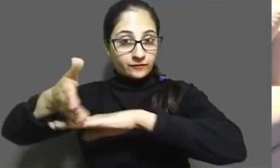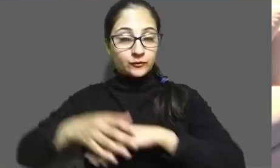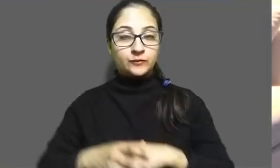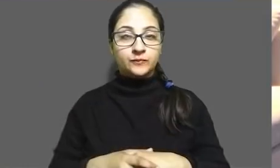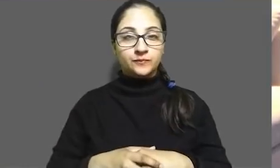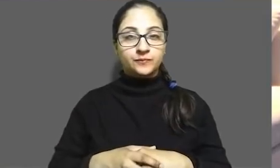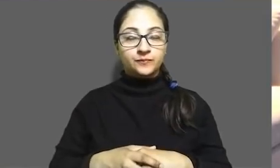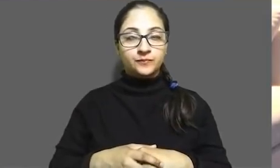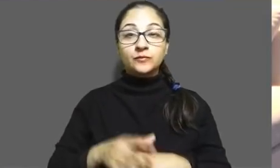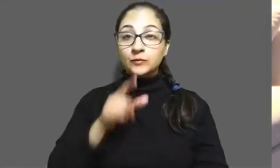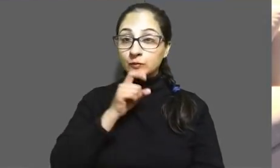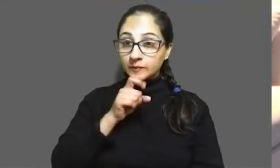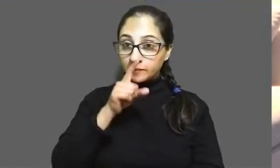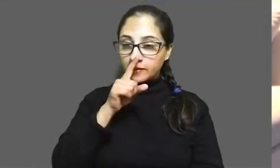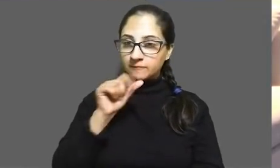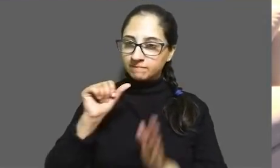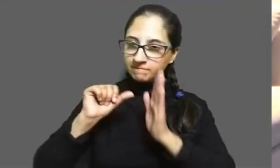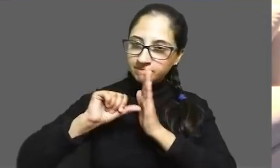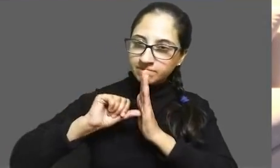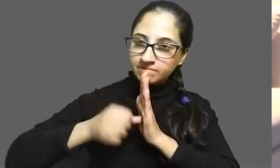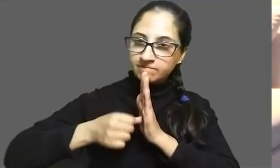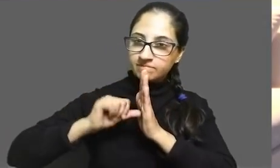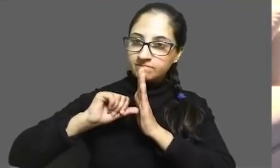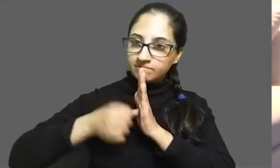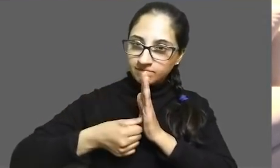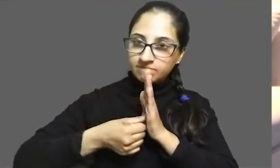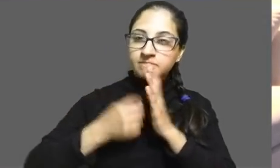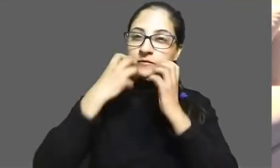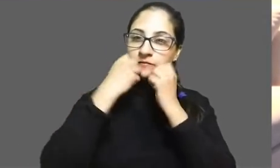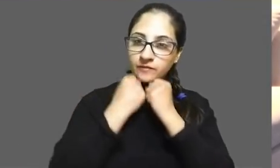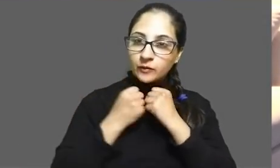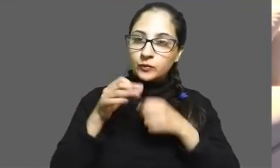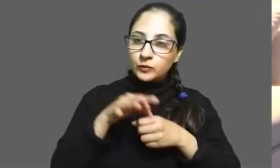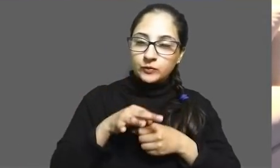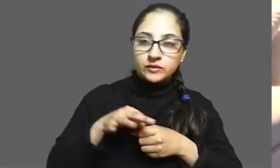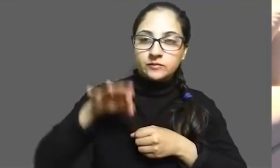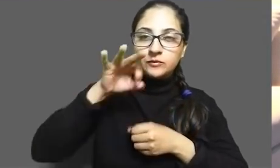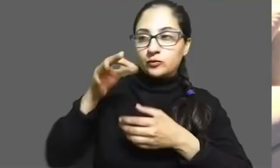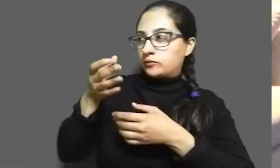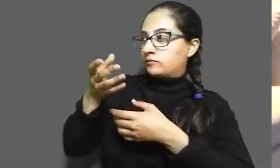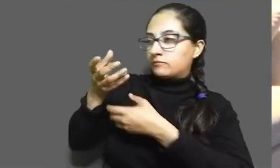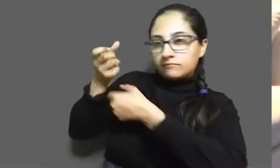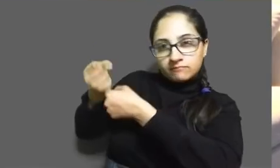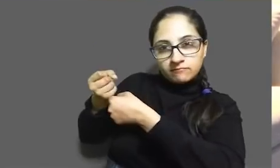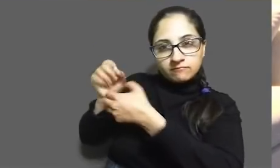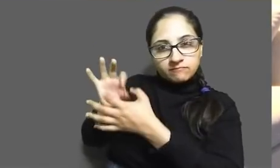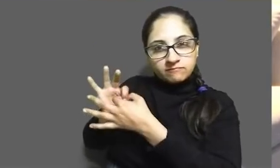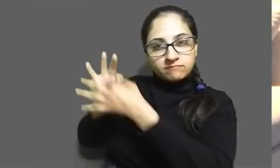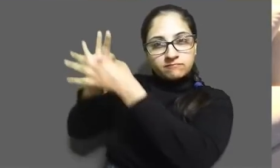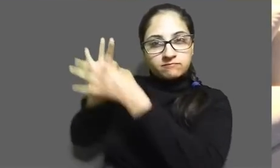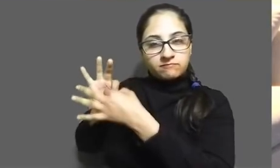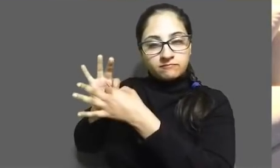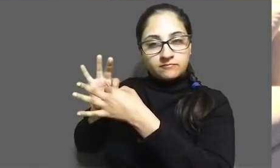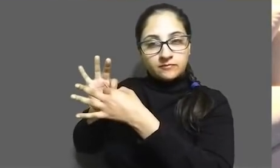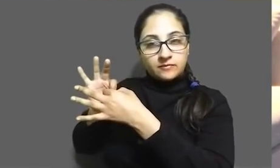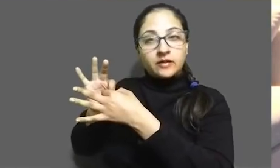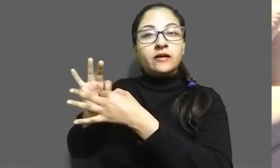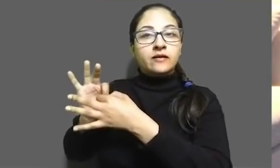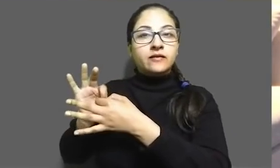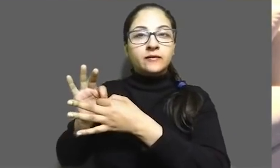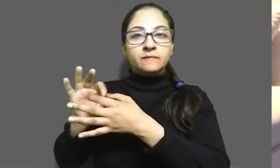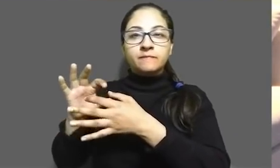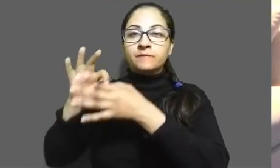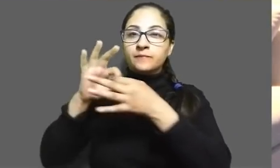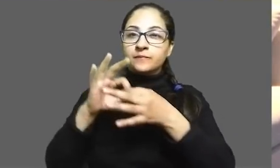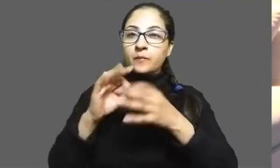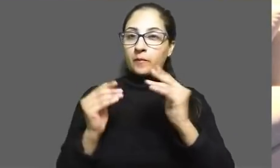of nurturing this spiritual bond. To me, this highlights the importance of balance